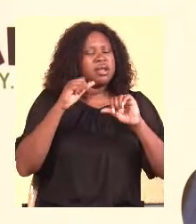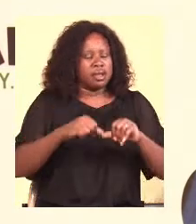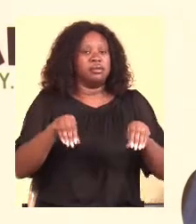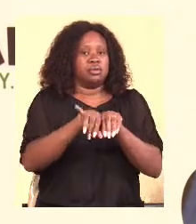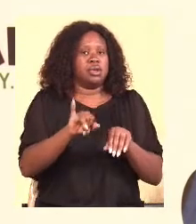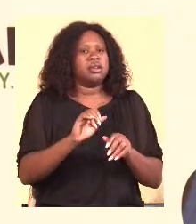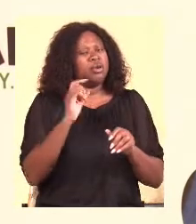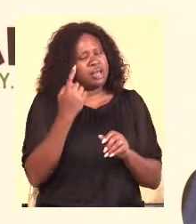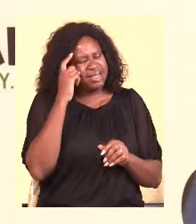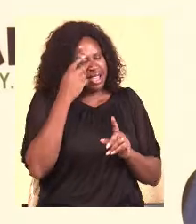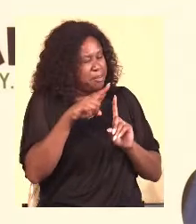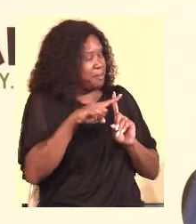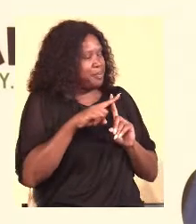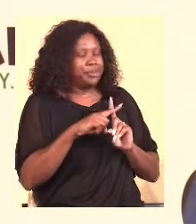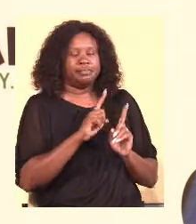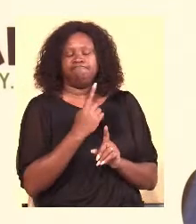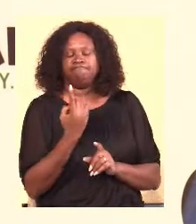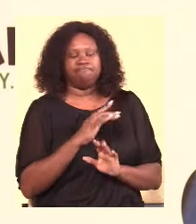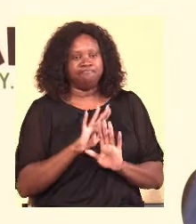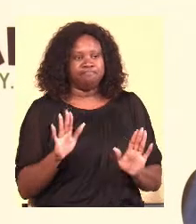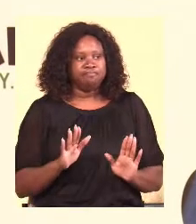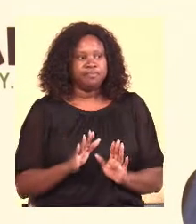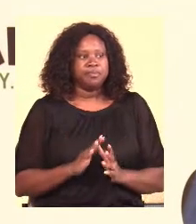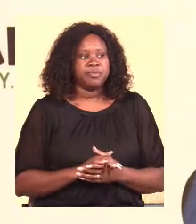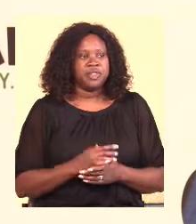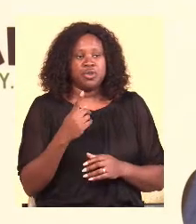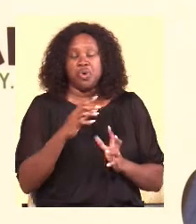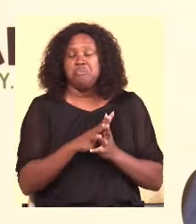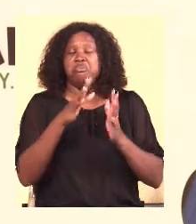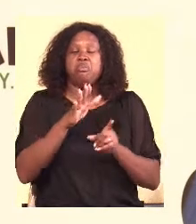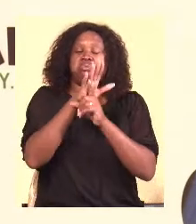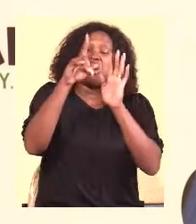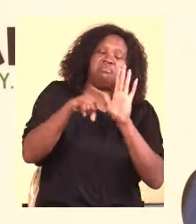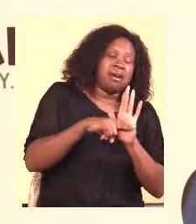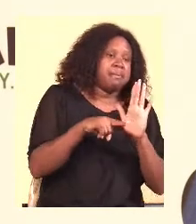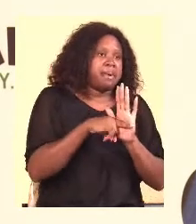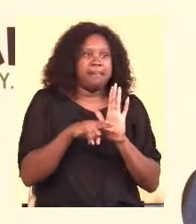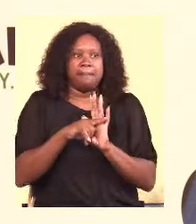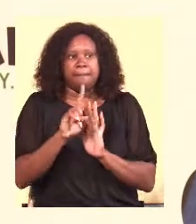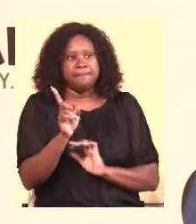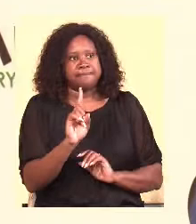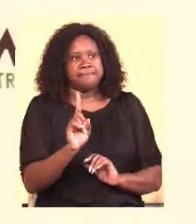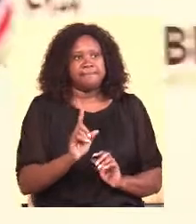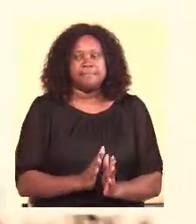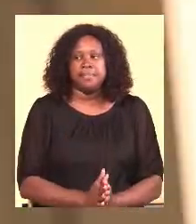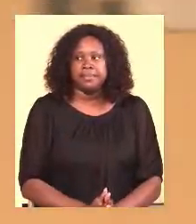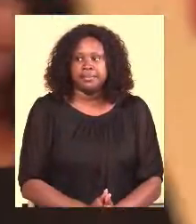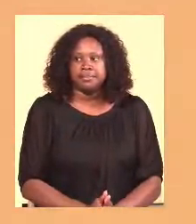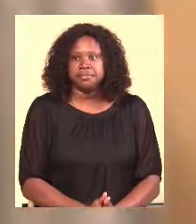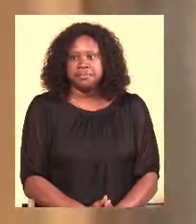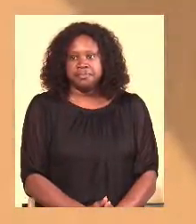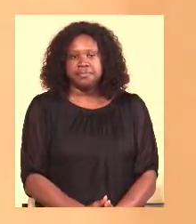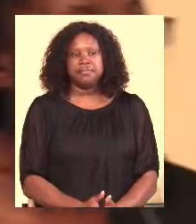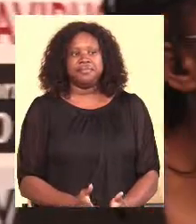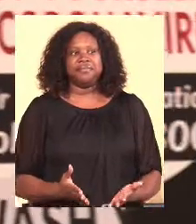to think positively rather than put too much negative energy into the system. Thank you very much, Prof, for